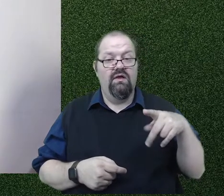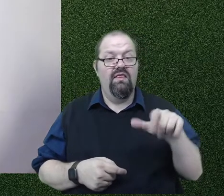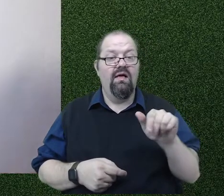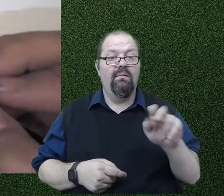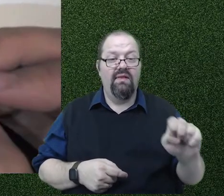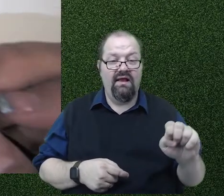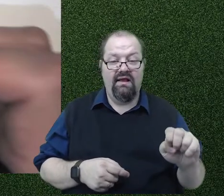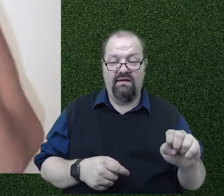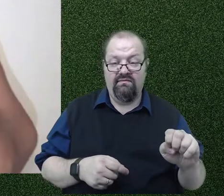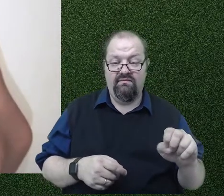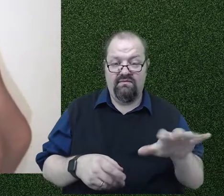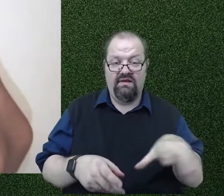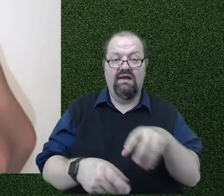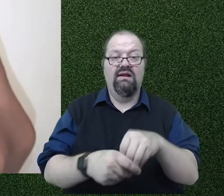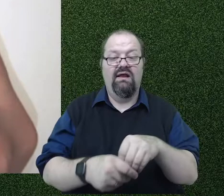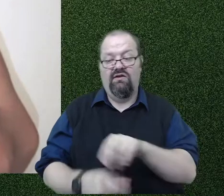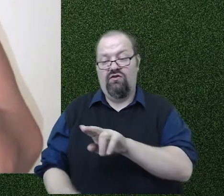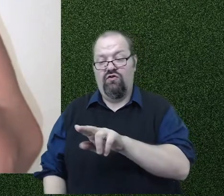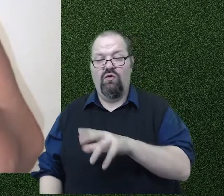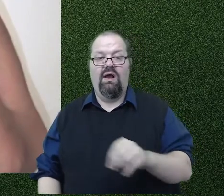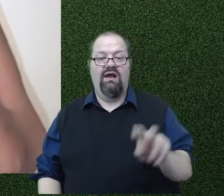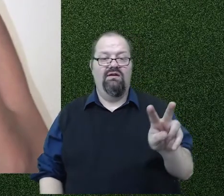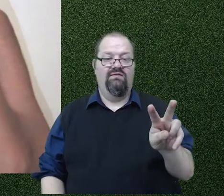containing u and v.